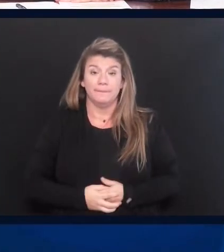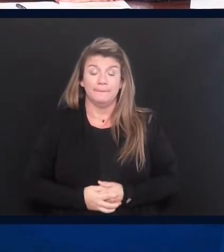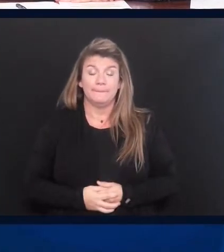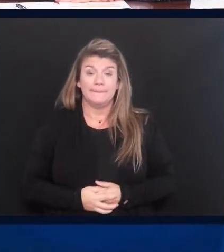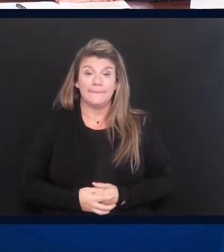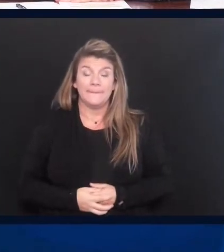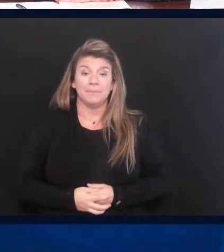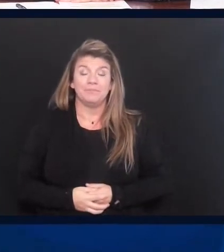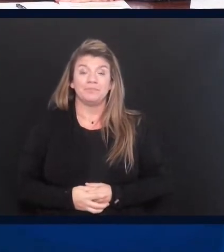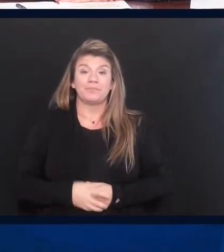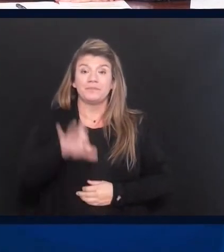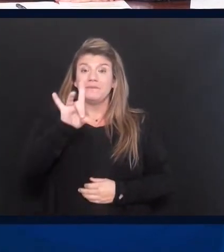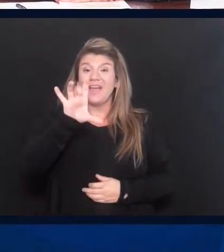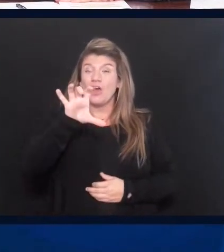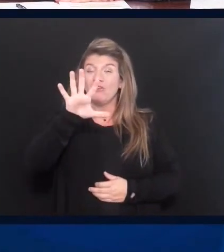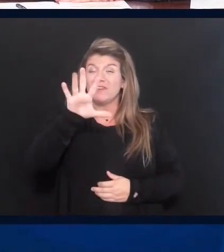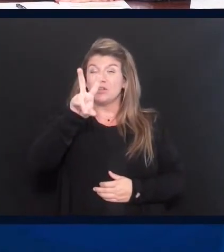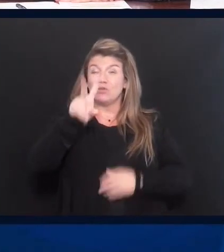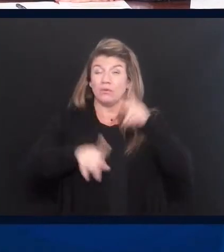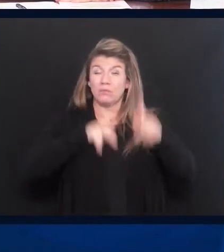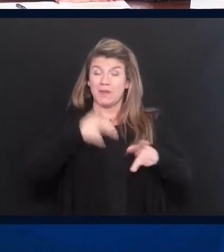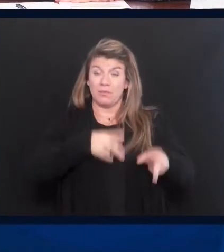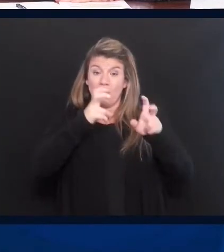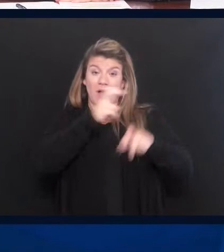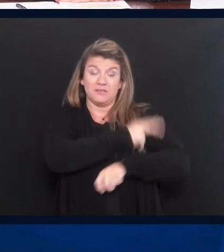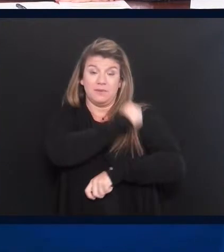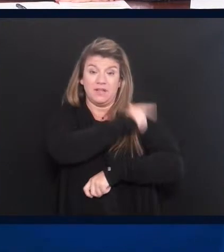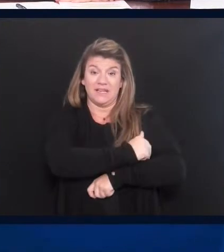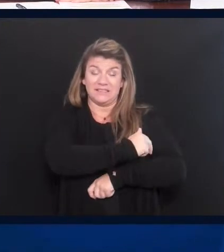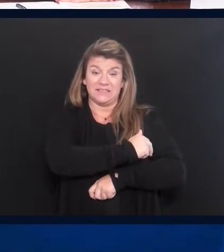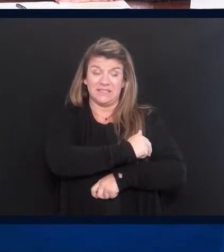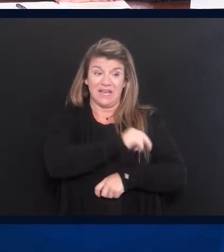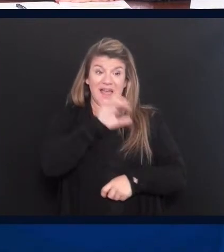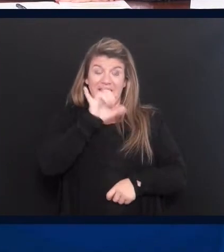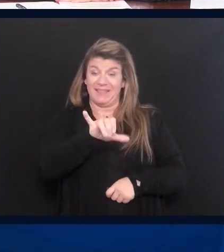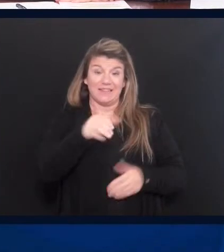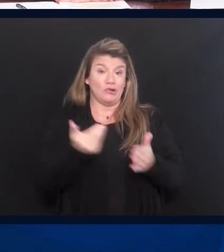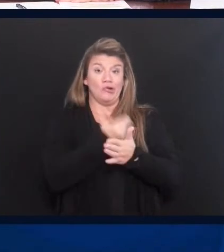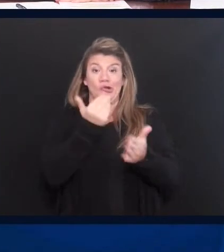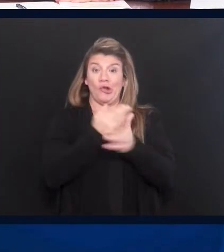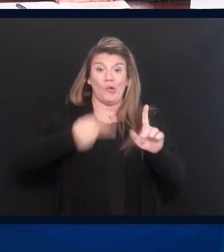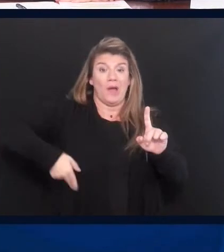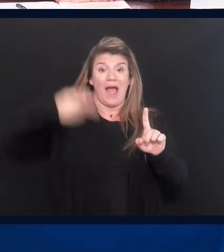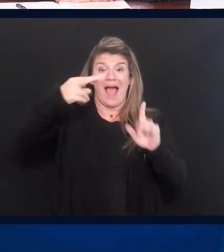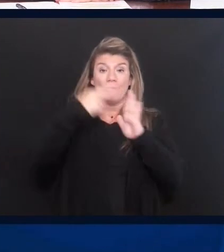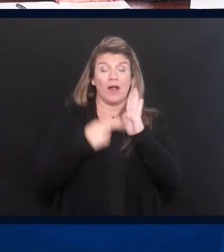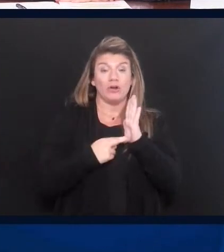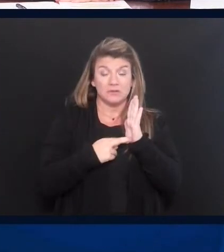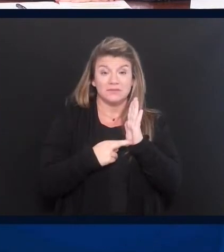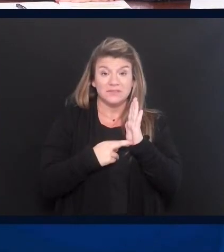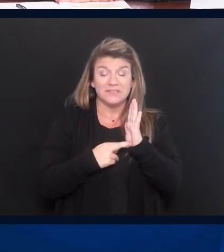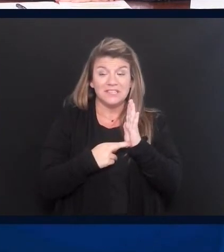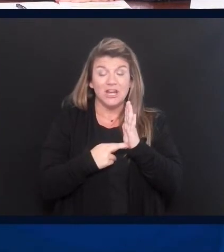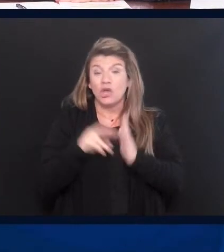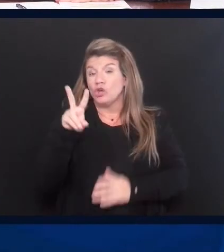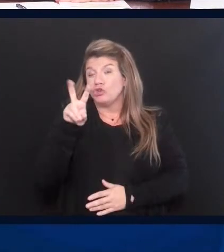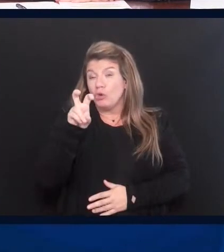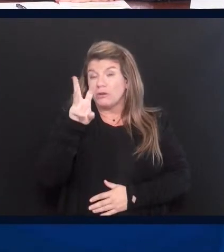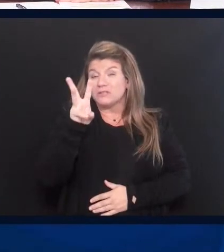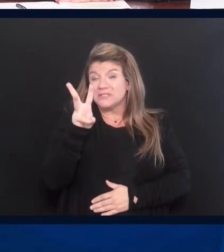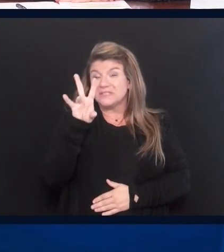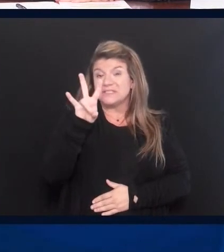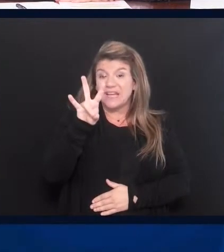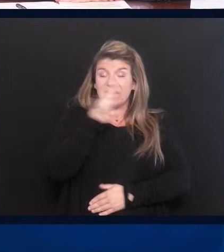We have 852 people that are hospitalized. It's an all-time record. We have